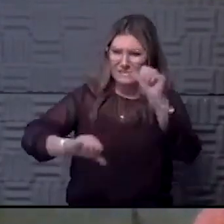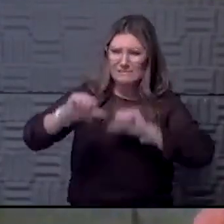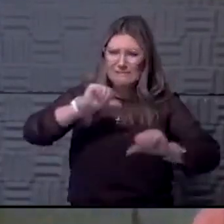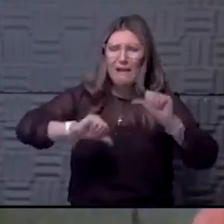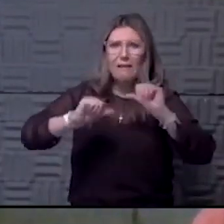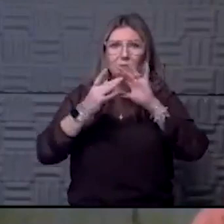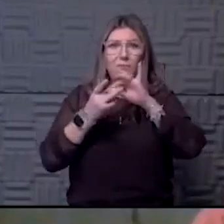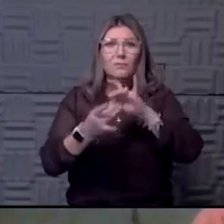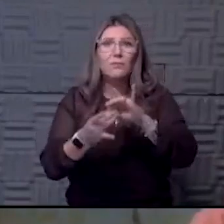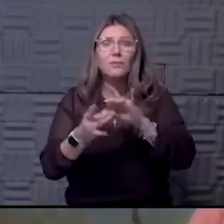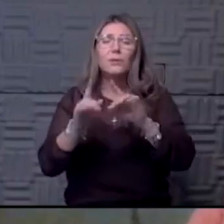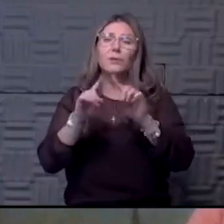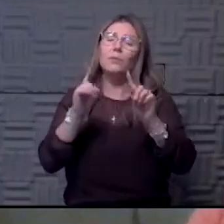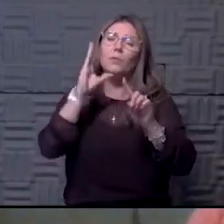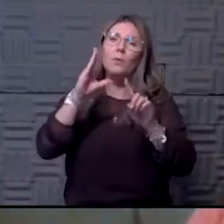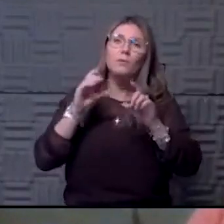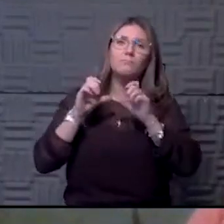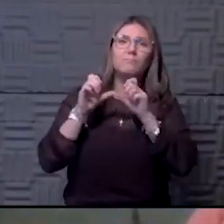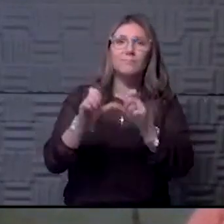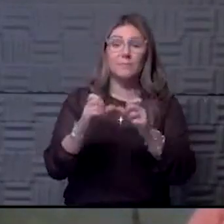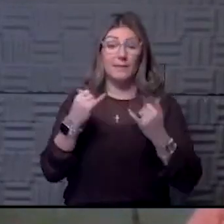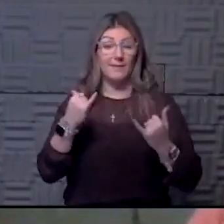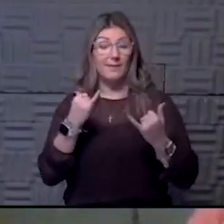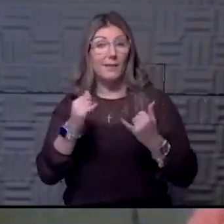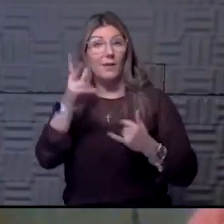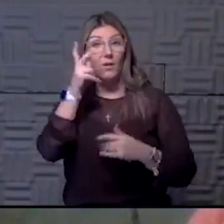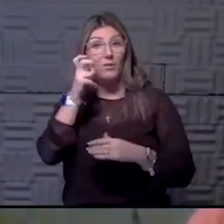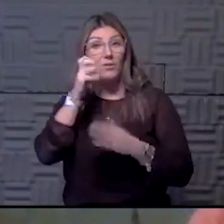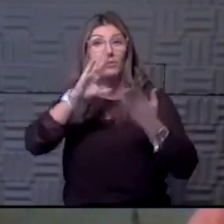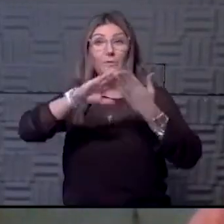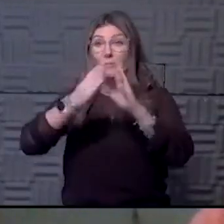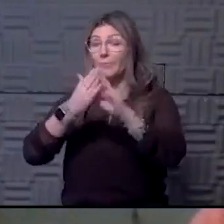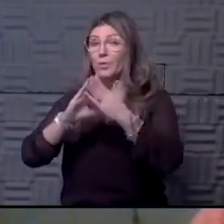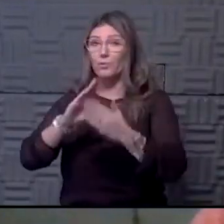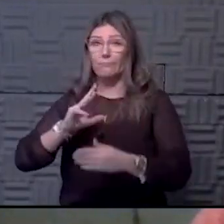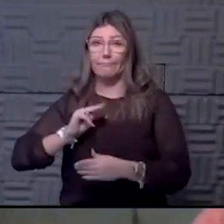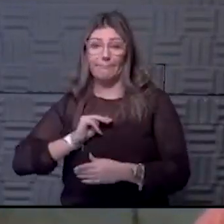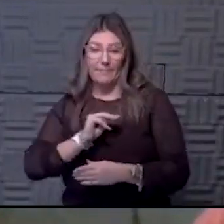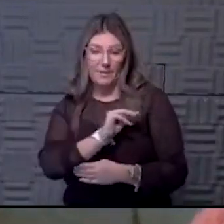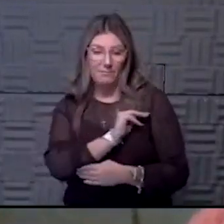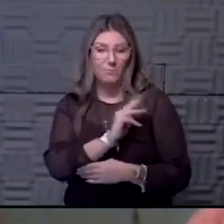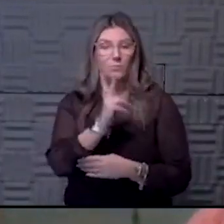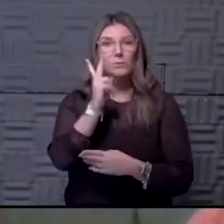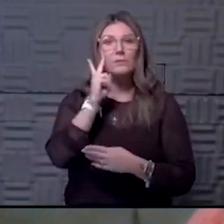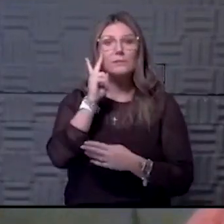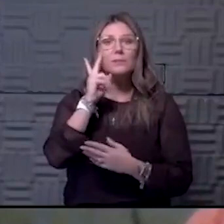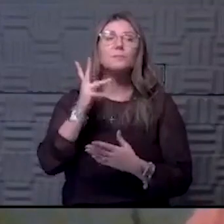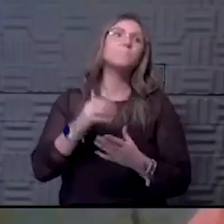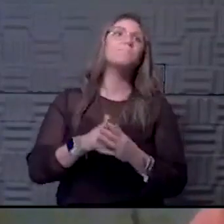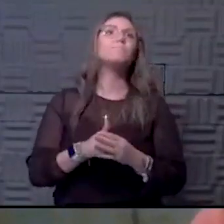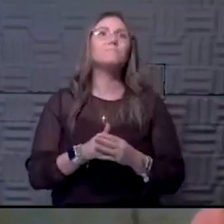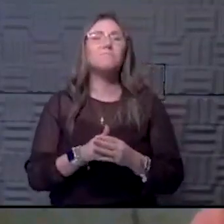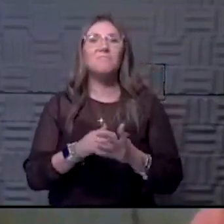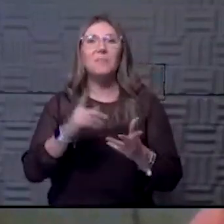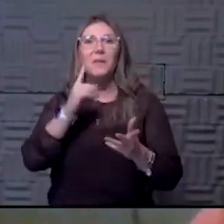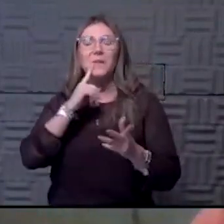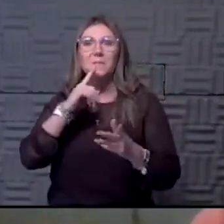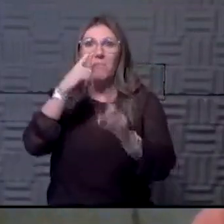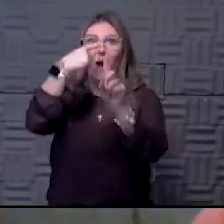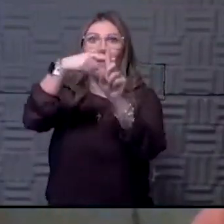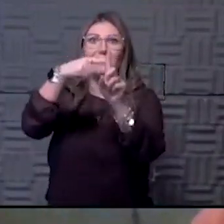think that will continue. And now we're hearing from community members who've started to see, I think, a light at the end of the